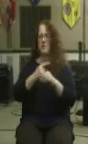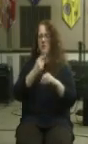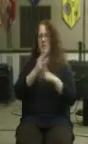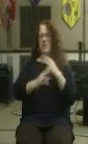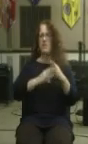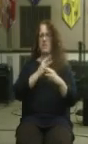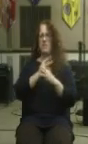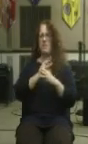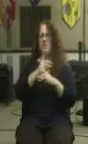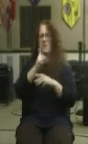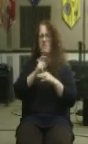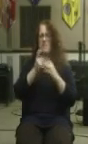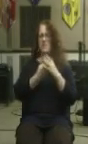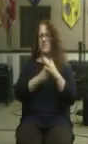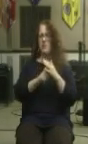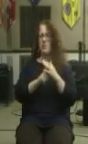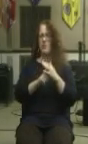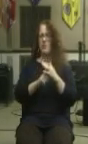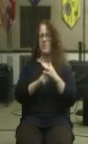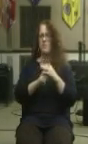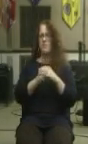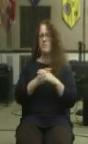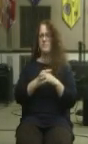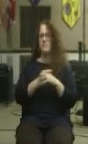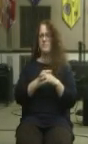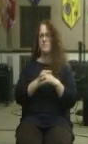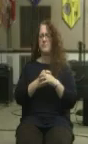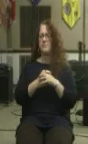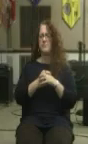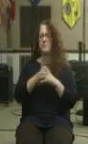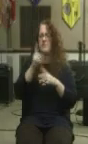Oh, what about the whole world? You got to start where you are.